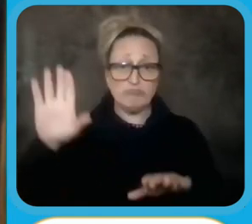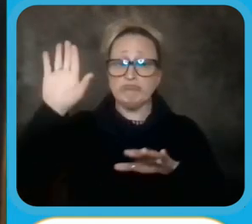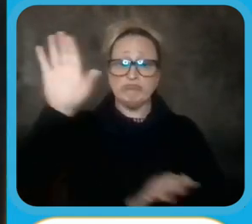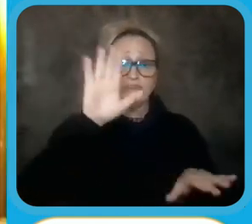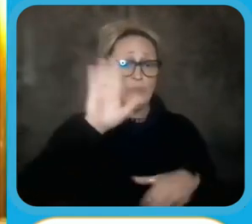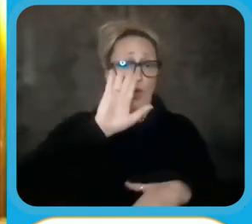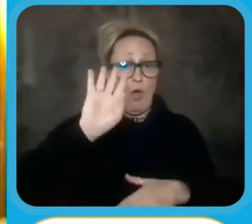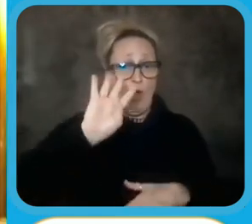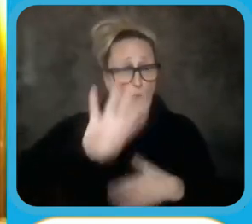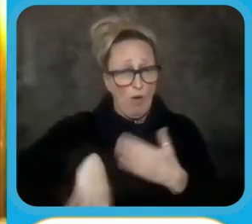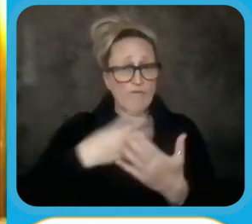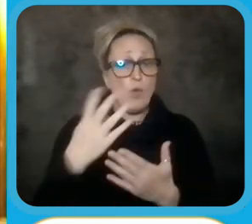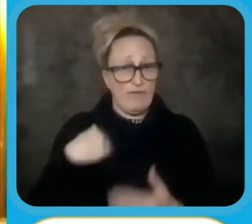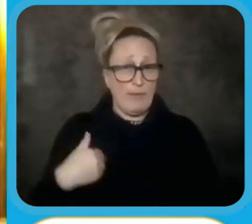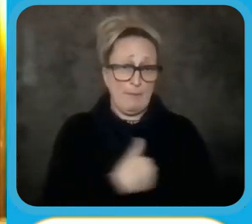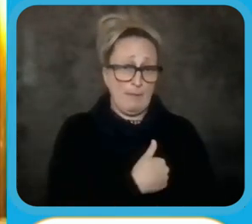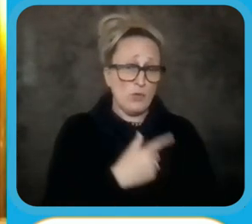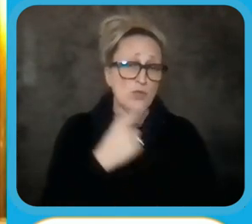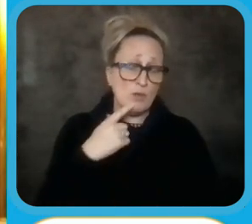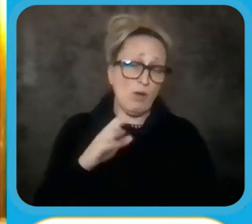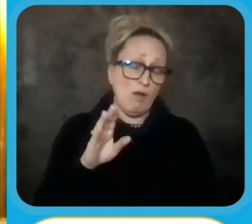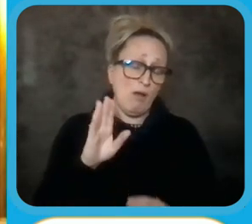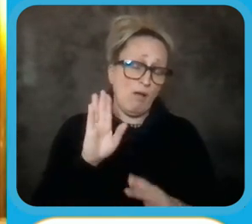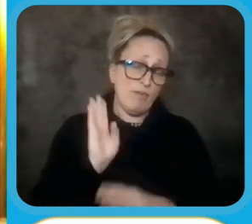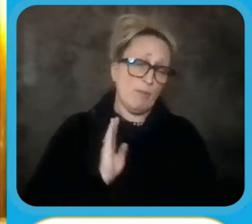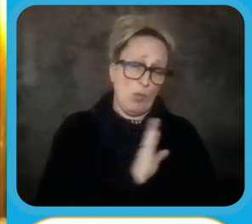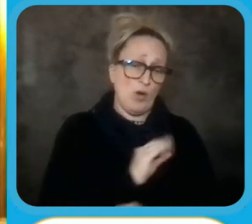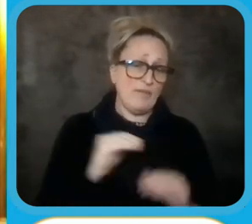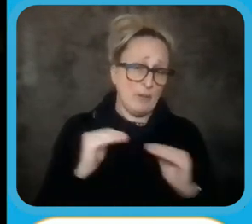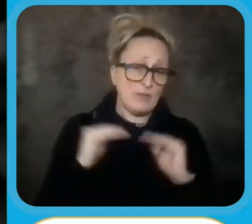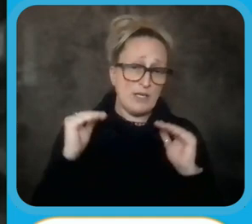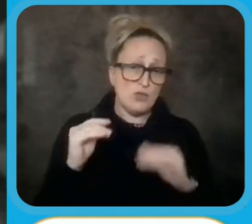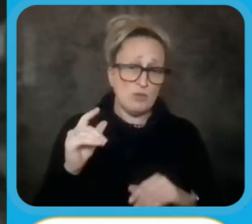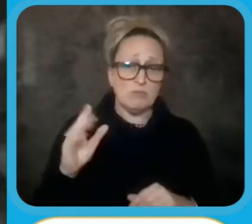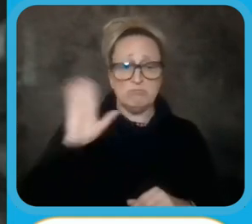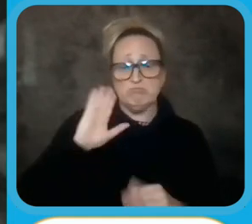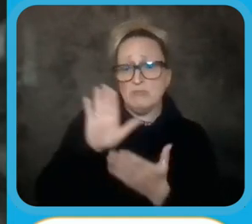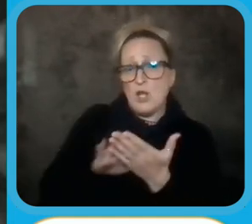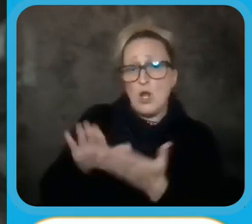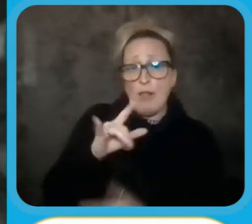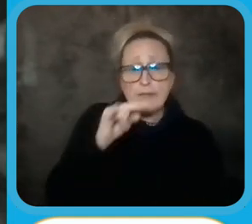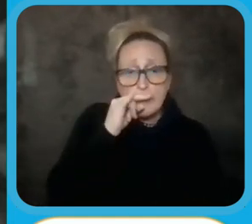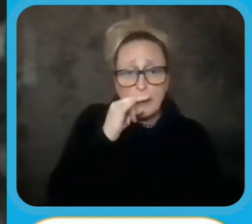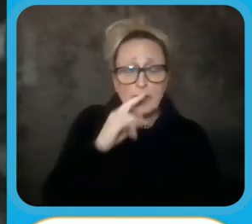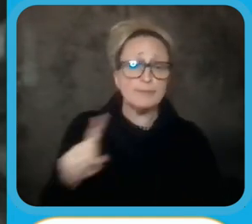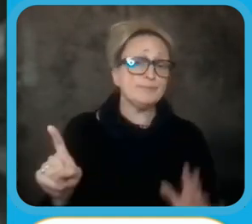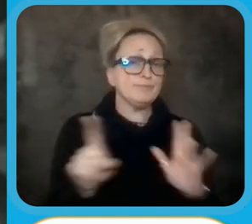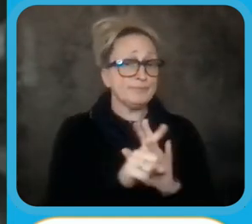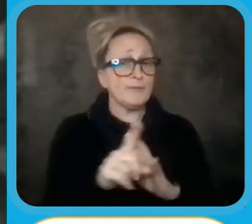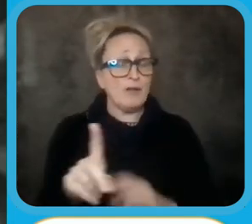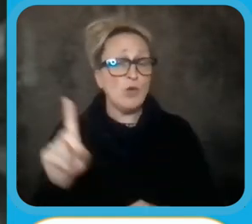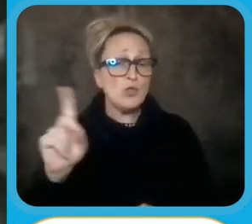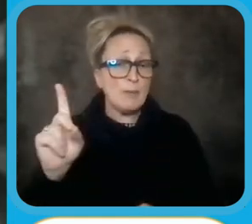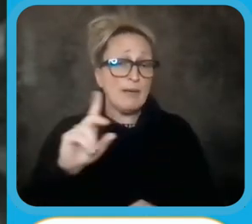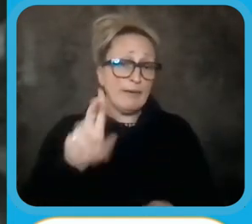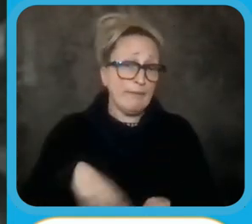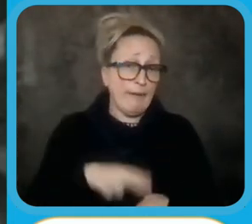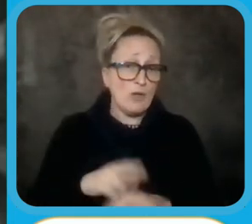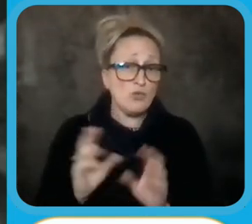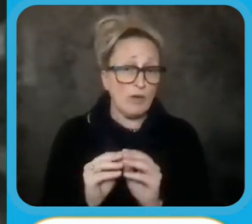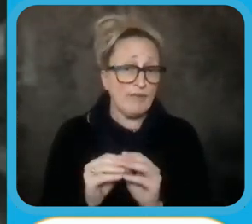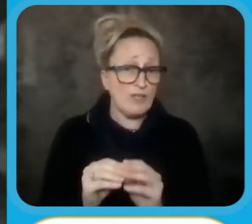of the members of the Board of Equalization. When I was a college kid, I showed up at the Democratic National Convention,